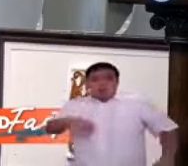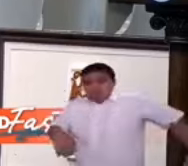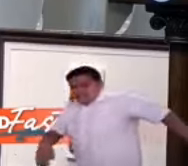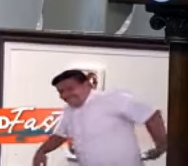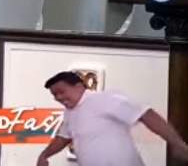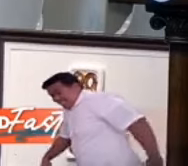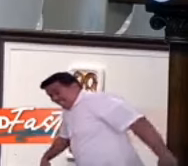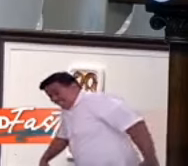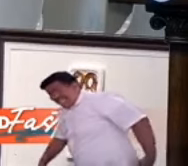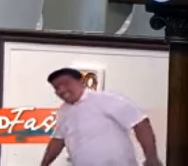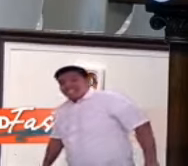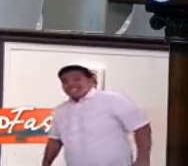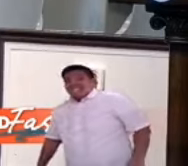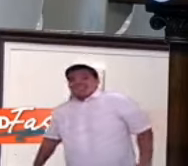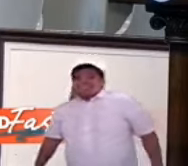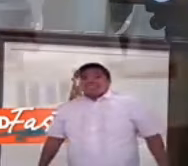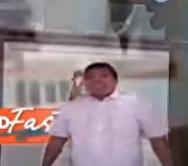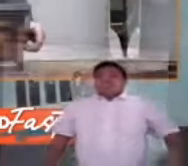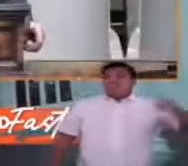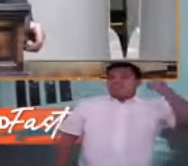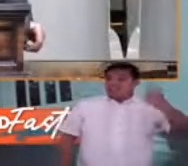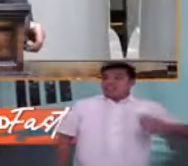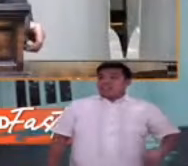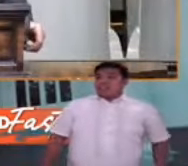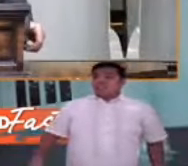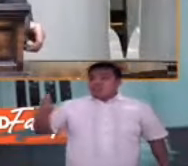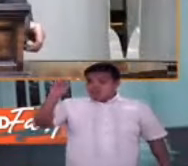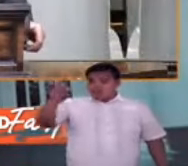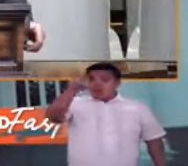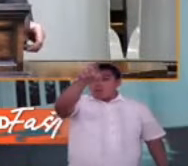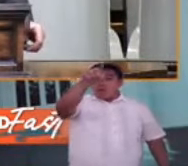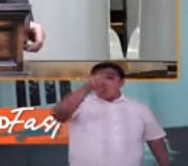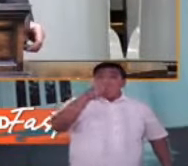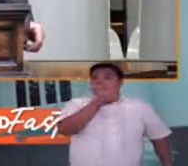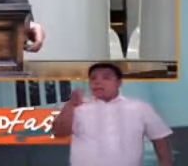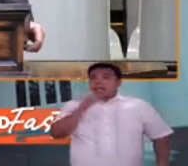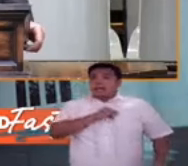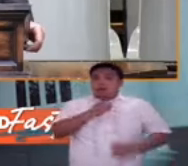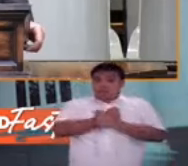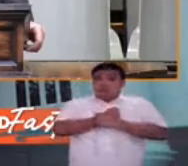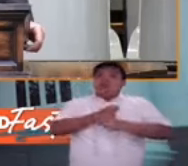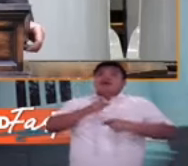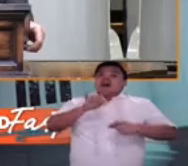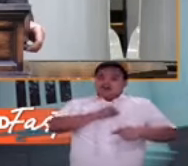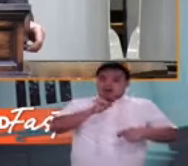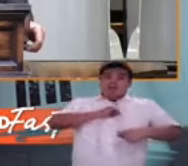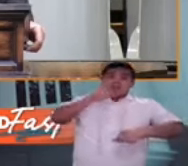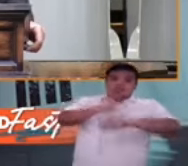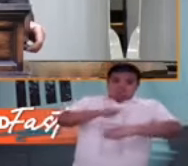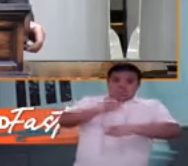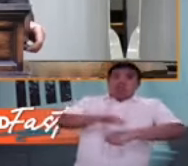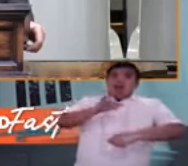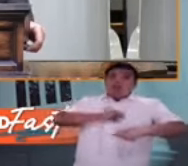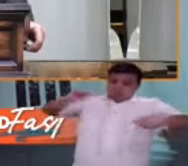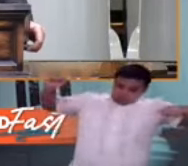Revelation 3:19. As many as I love, I rebuke first and then chasten. Ingana